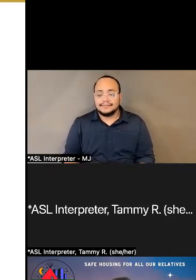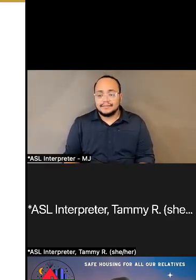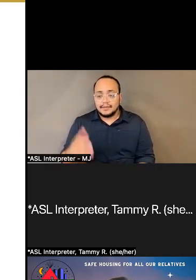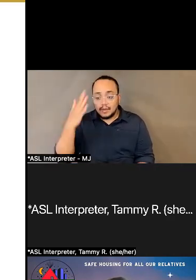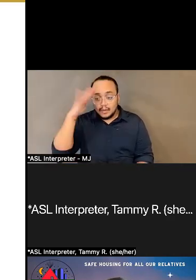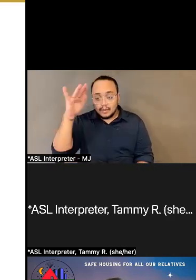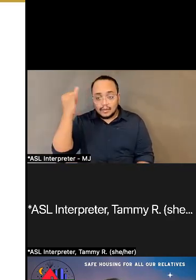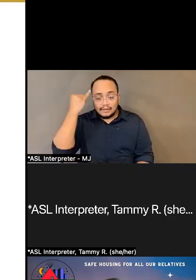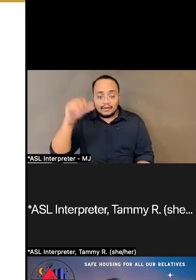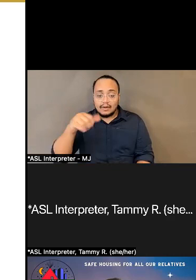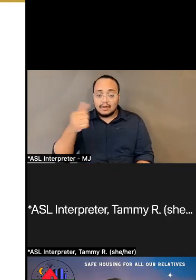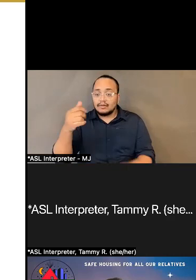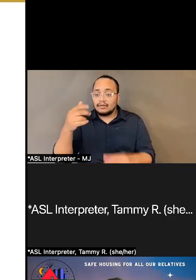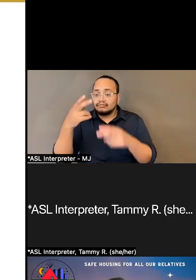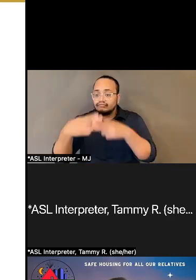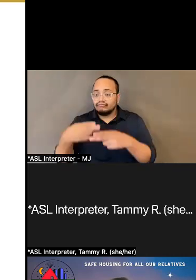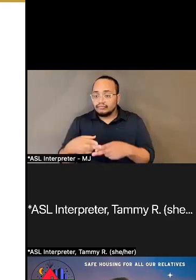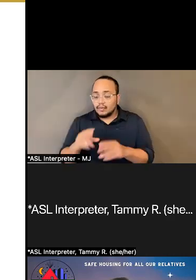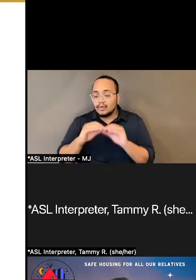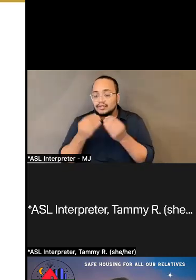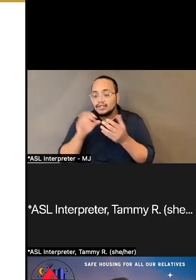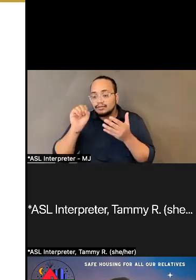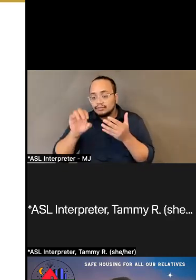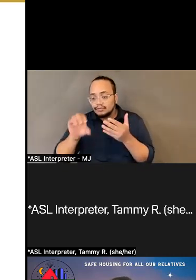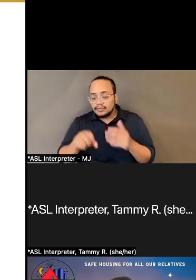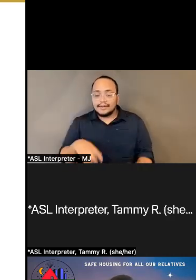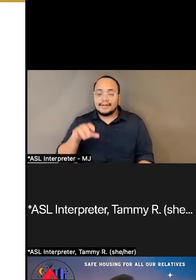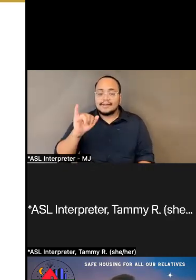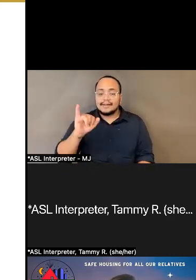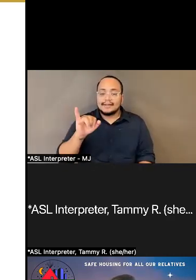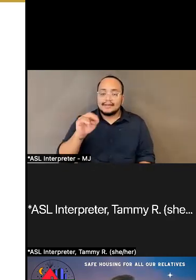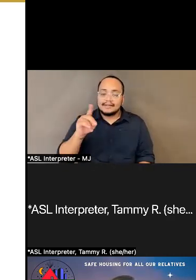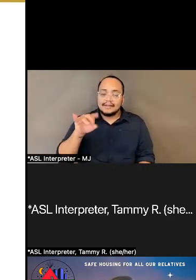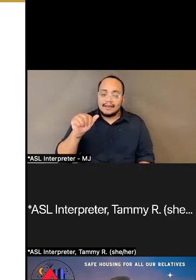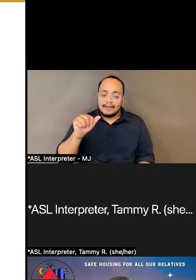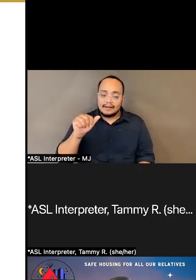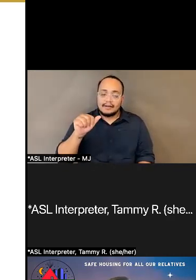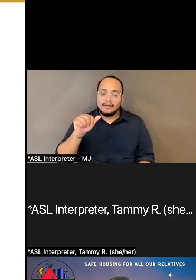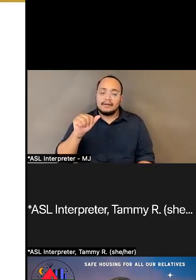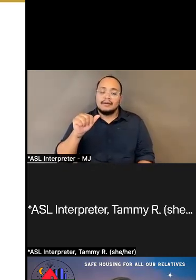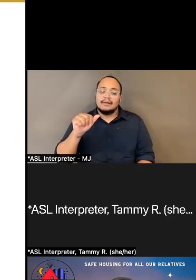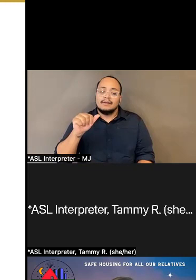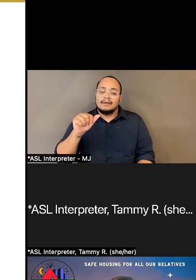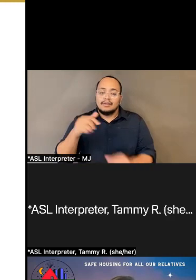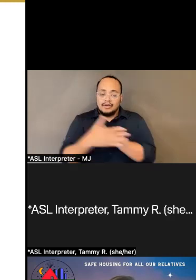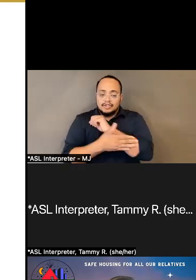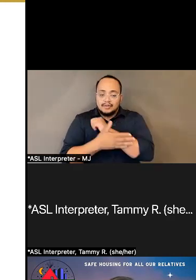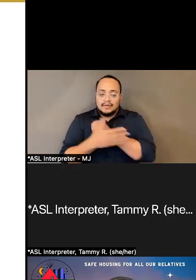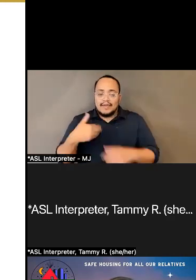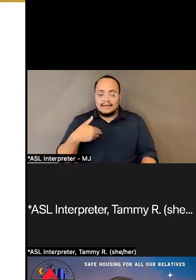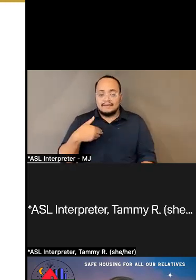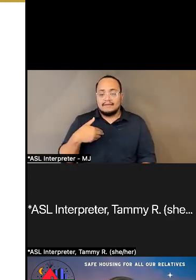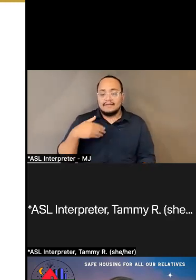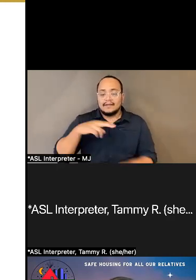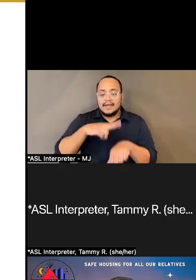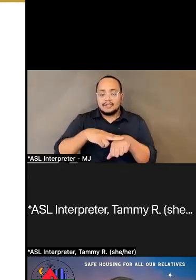would suggest. I mean, obviously in Indian country, we have NICWA, which is the National Indian Child Welfare Association. And